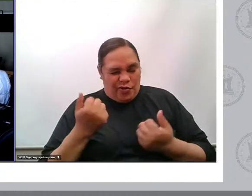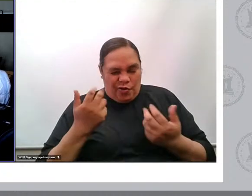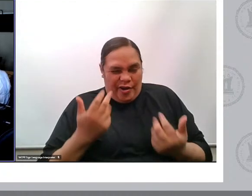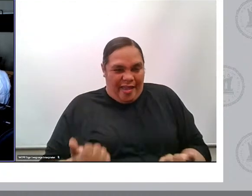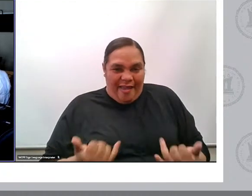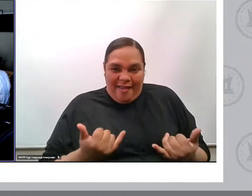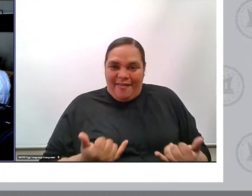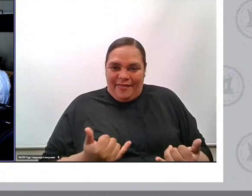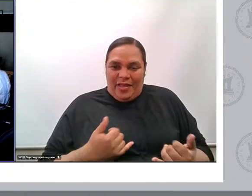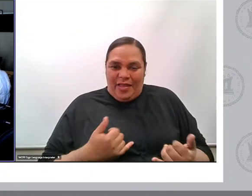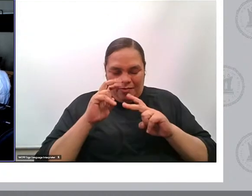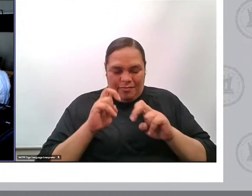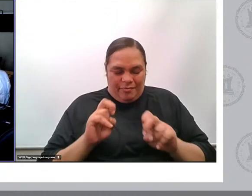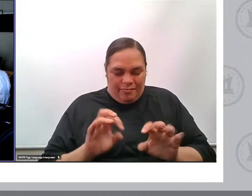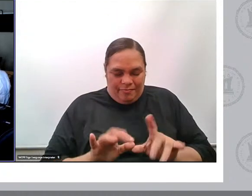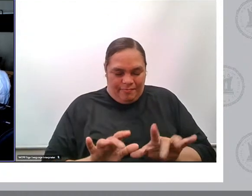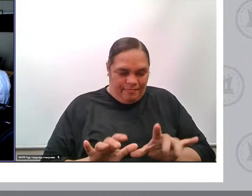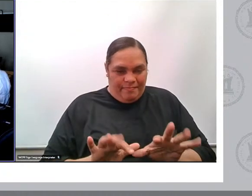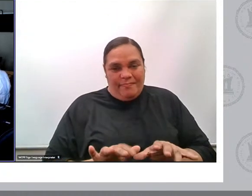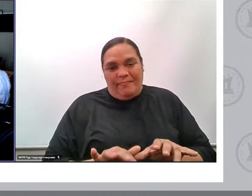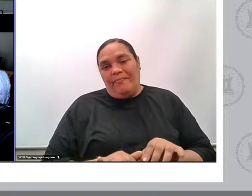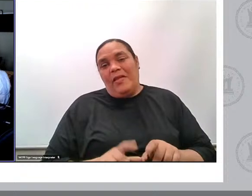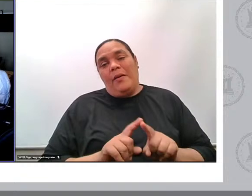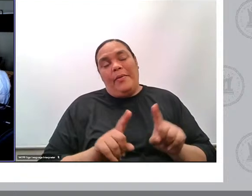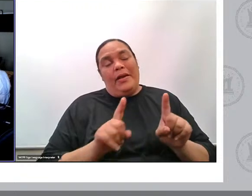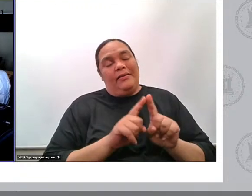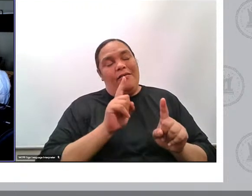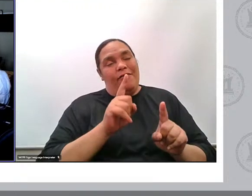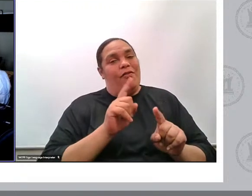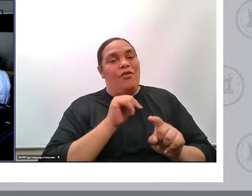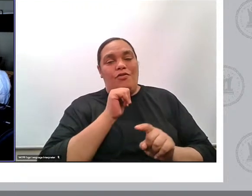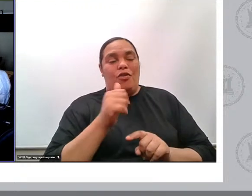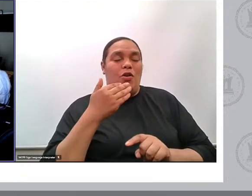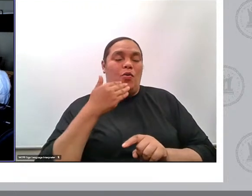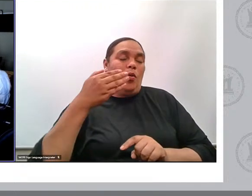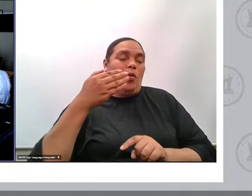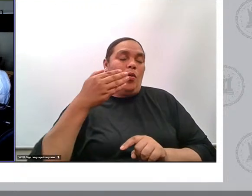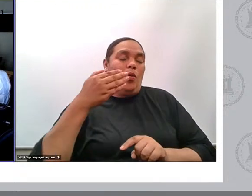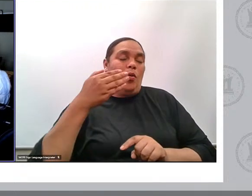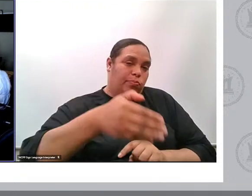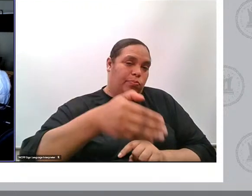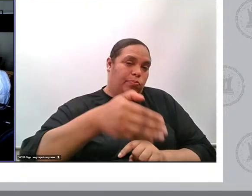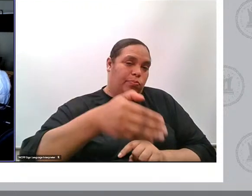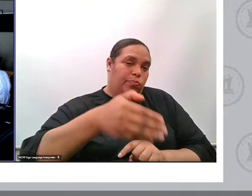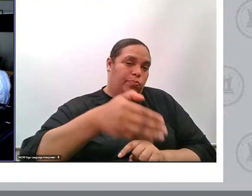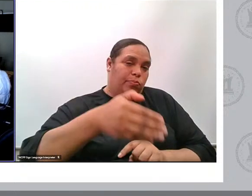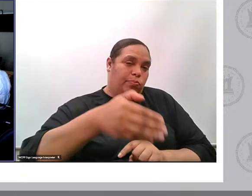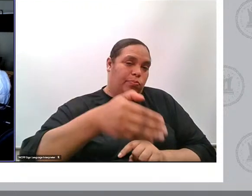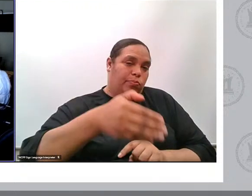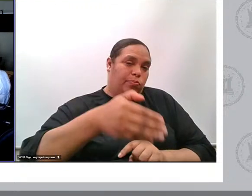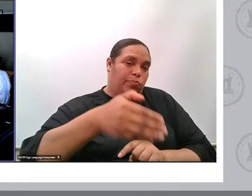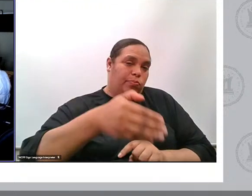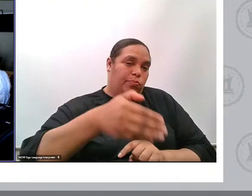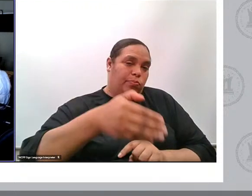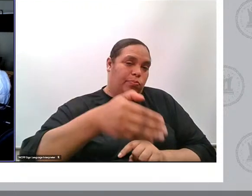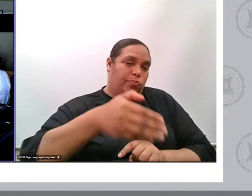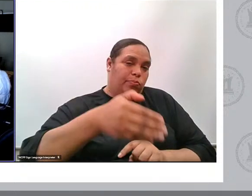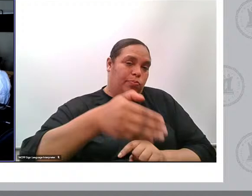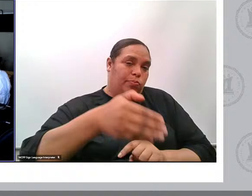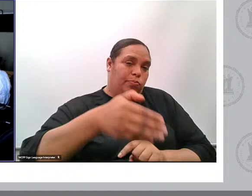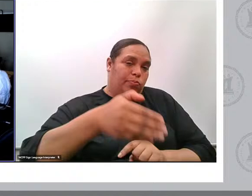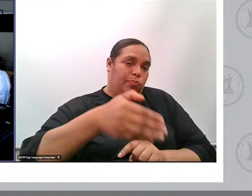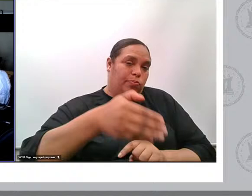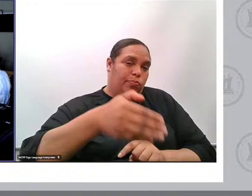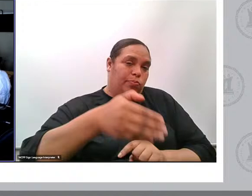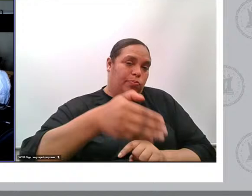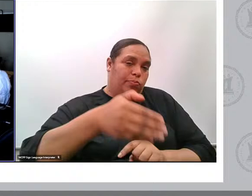right on me. The sanctions for the non-attendance, obviously there is an arm's length